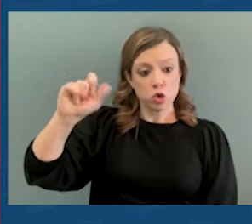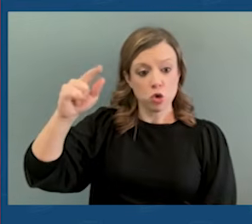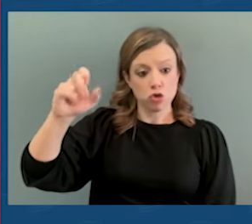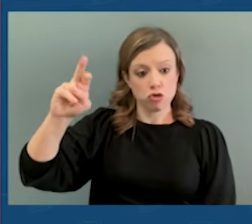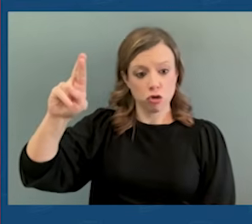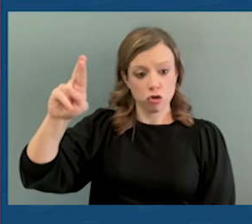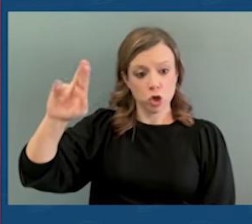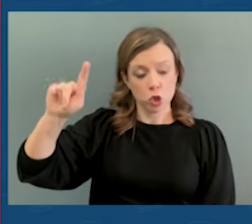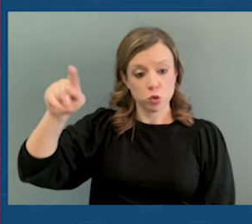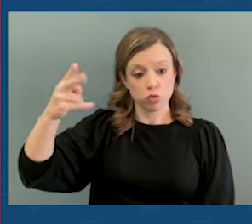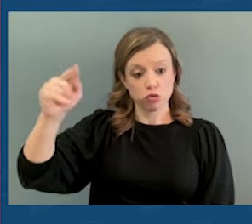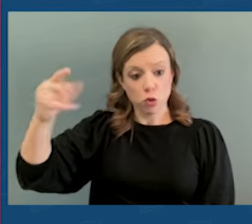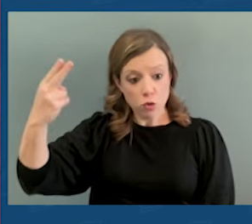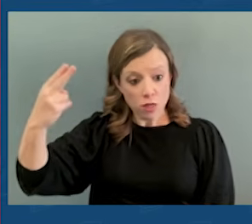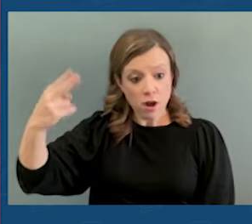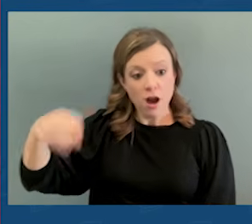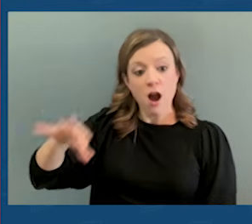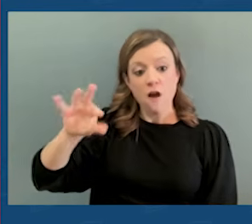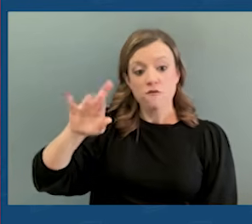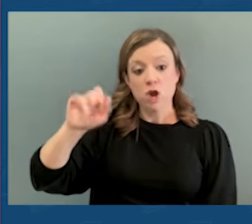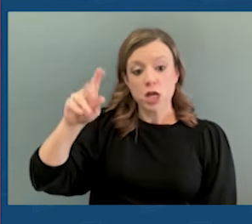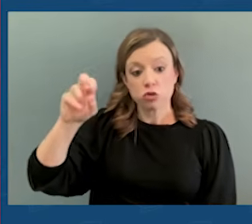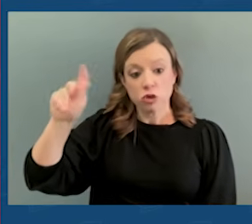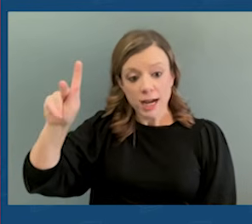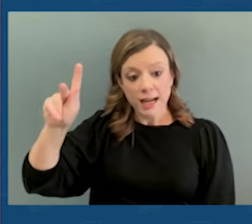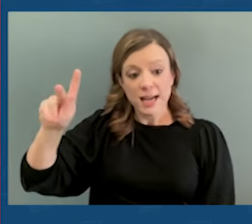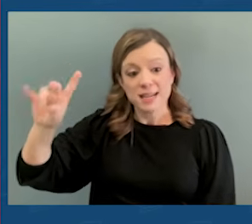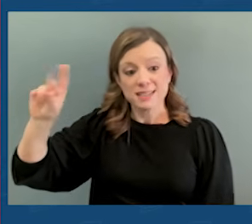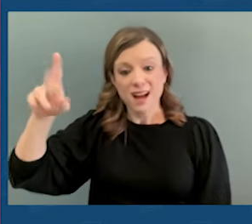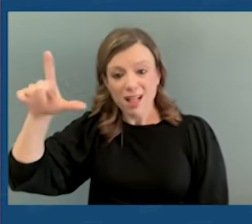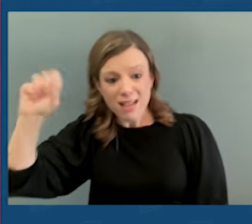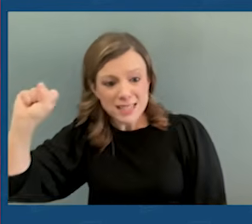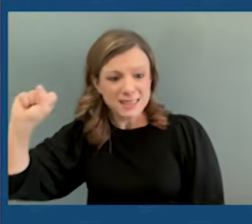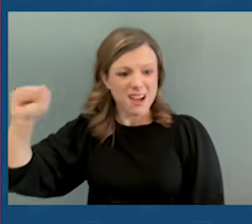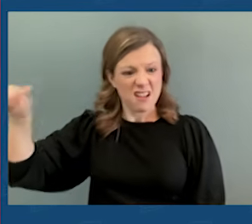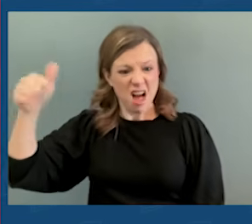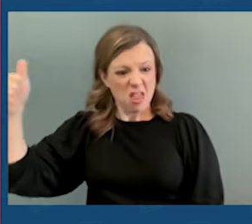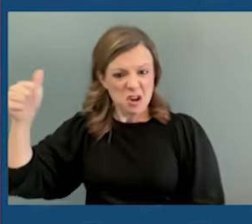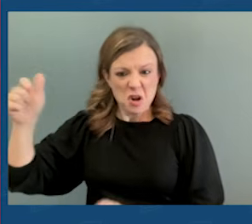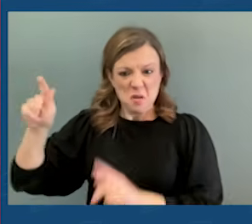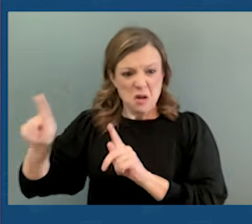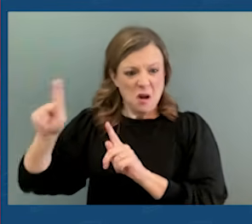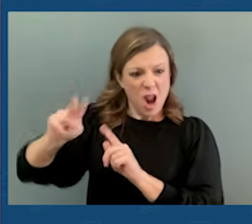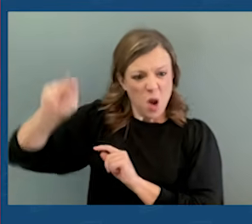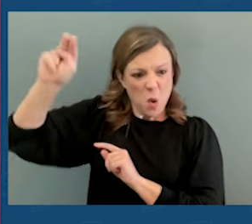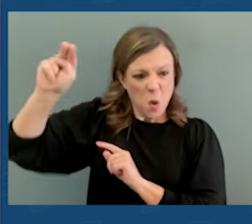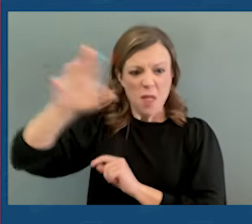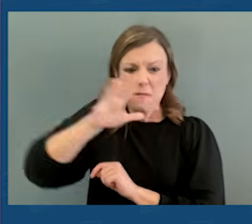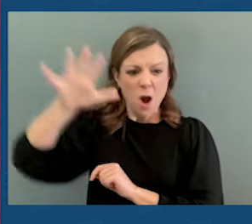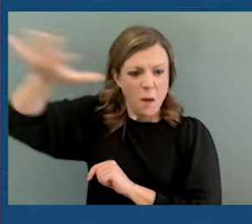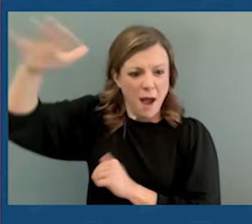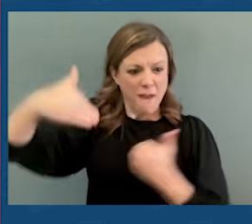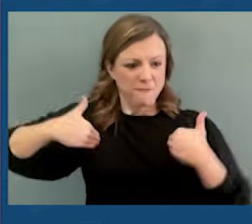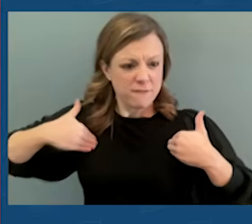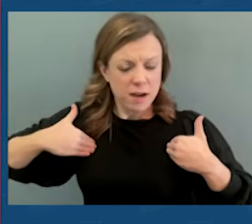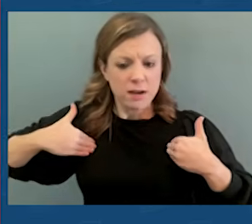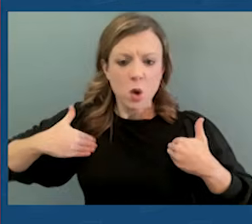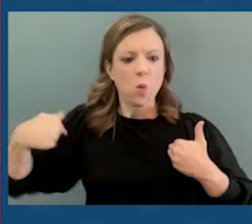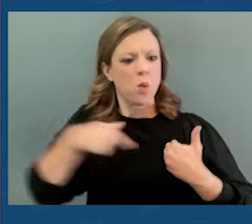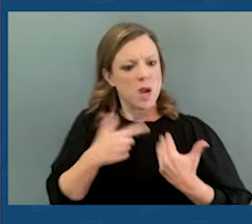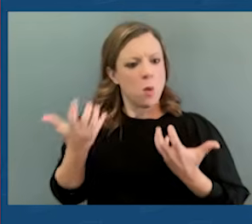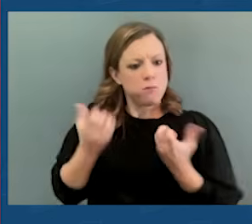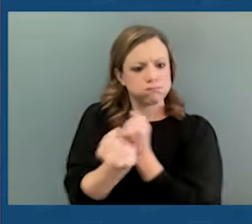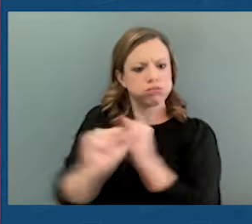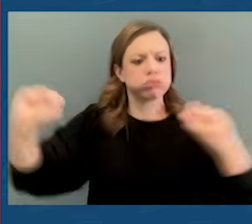like John Brown, whose farm is way in the North Country. We're proud to embrace the deliverance from slavery from the